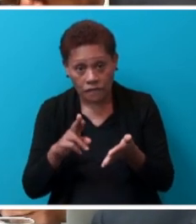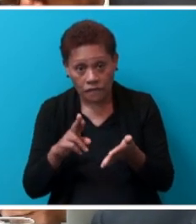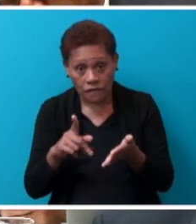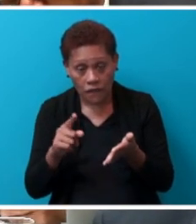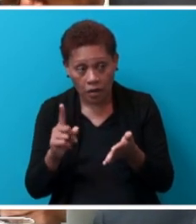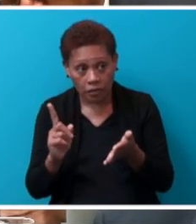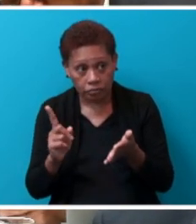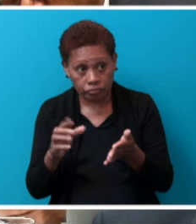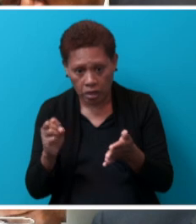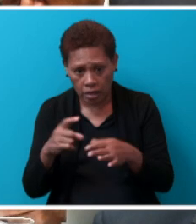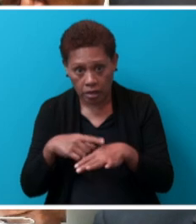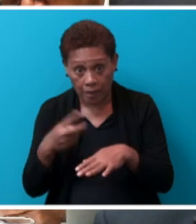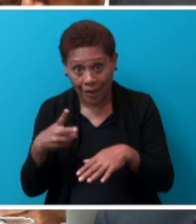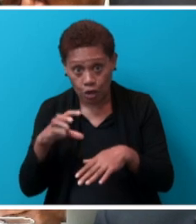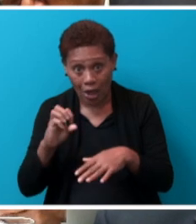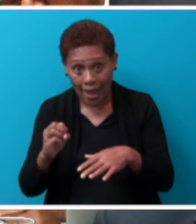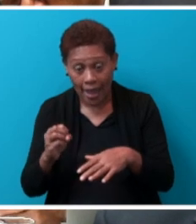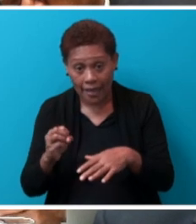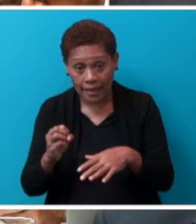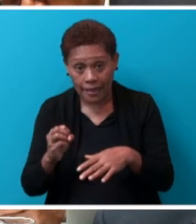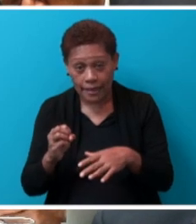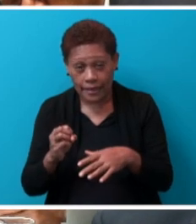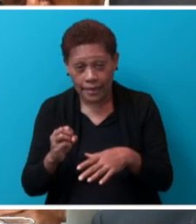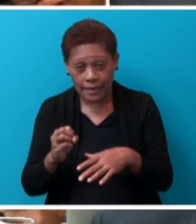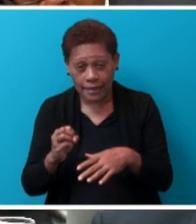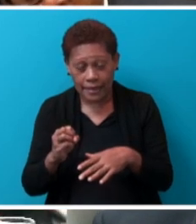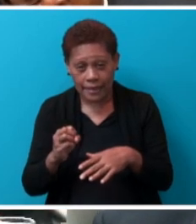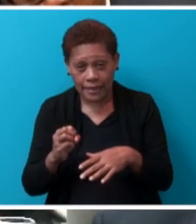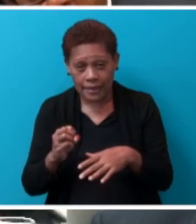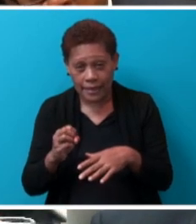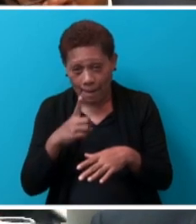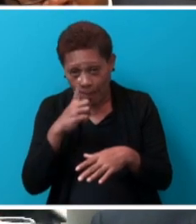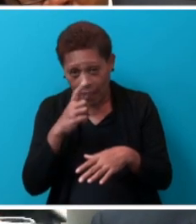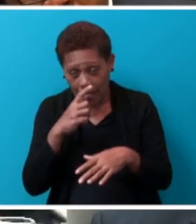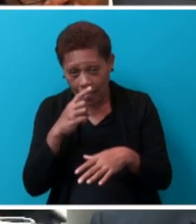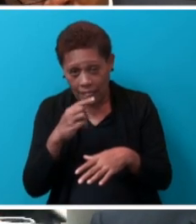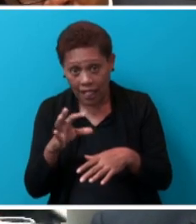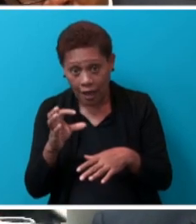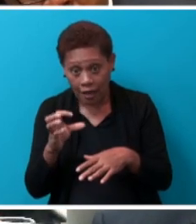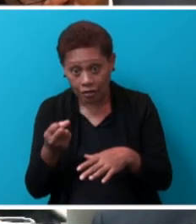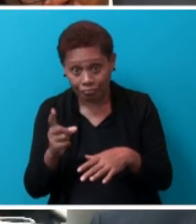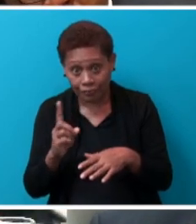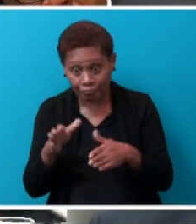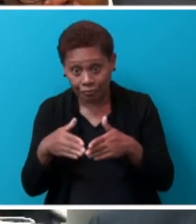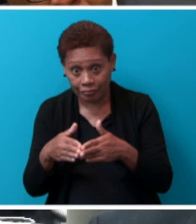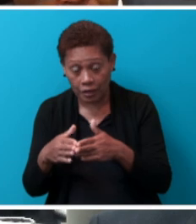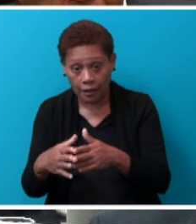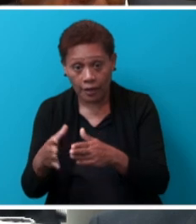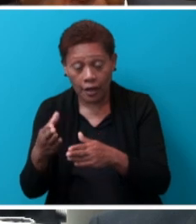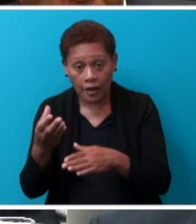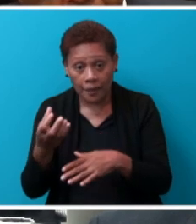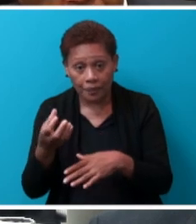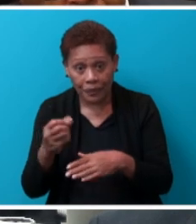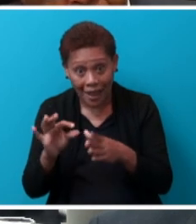approximately 320 passengers, which is about 53% higher than its predecessor. The vessel offers greater comfort and capacity with